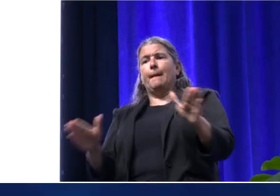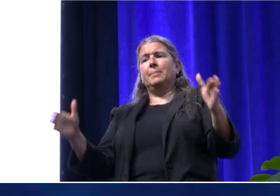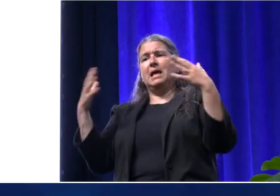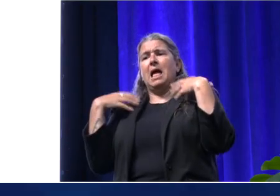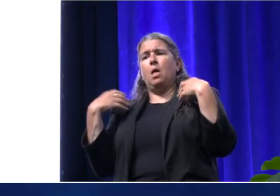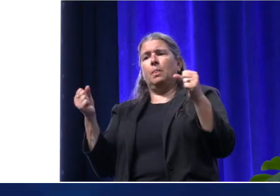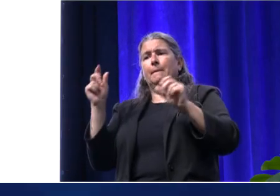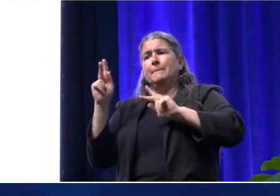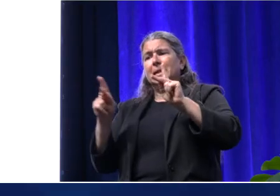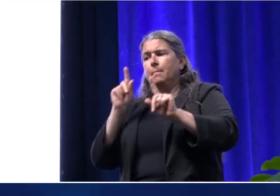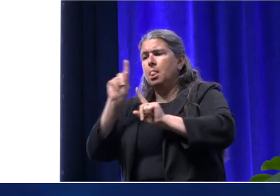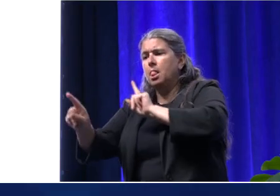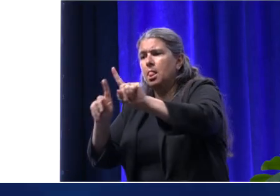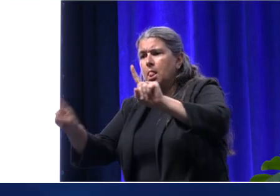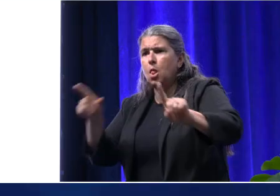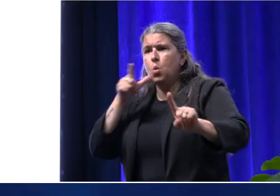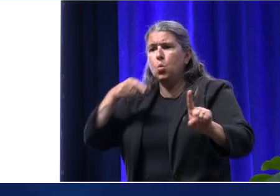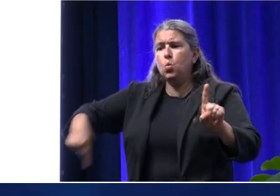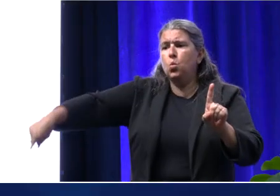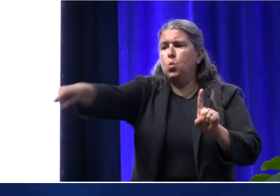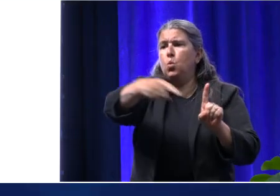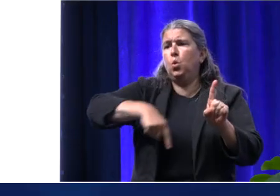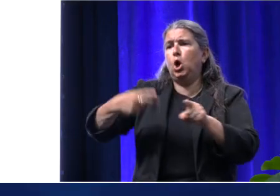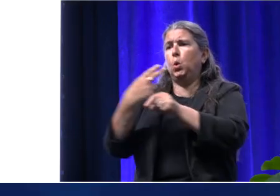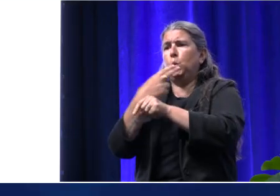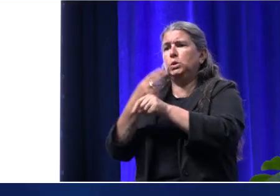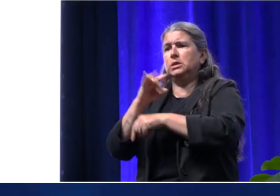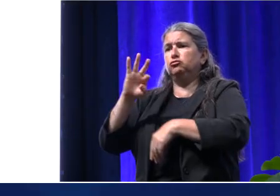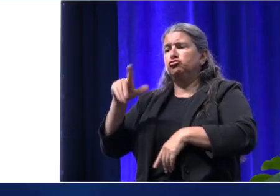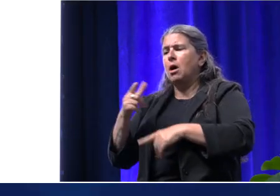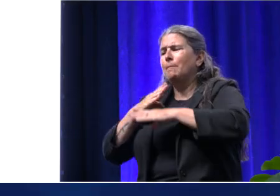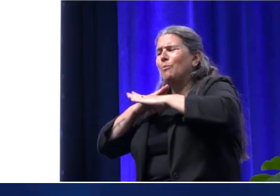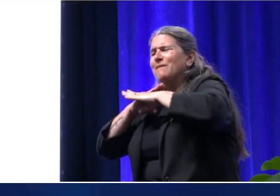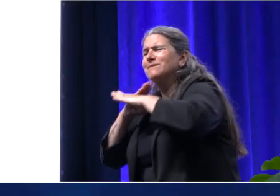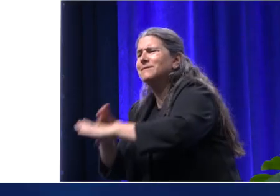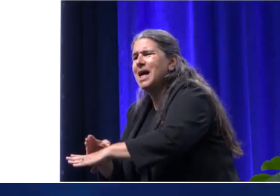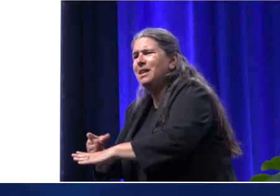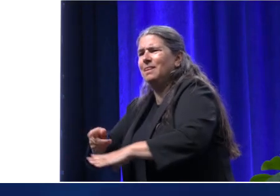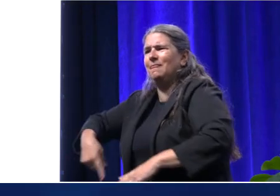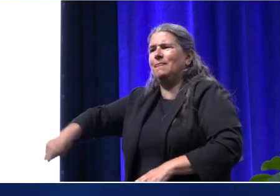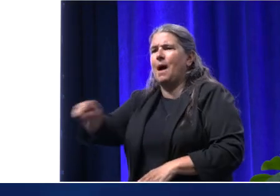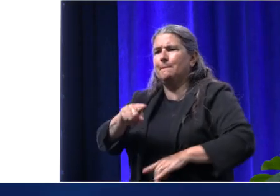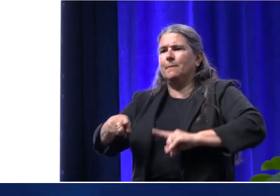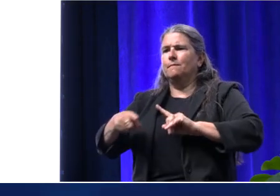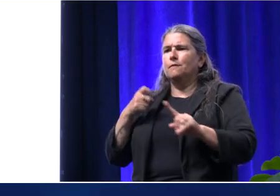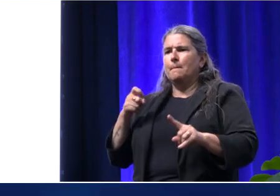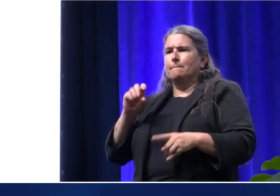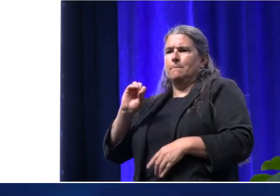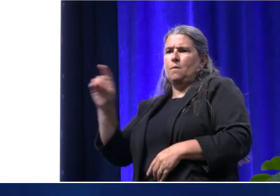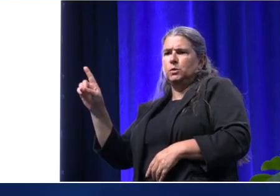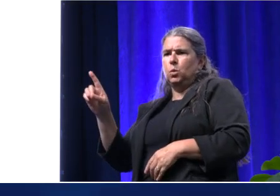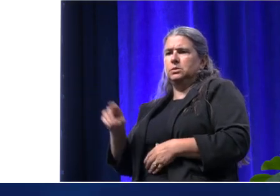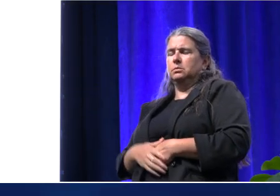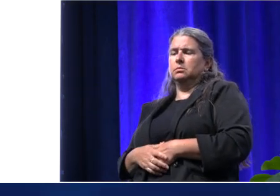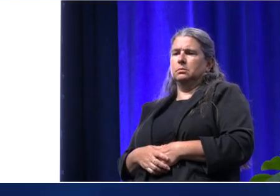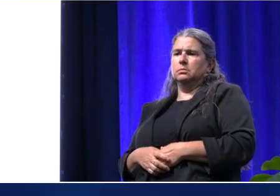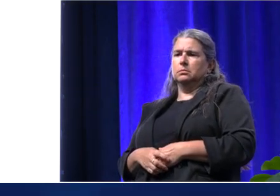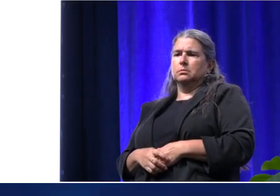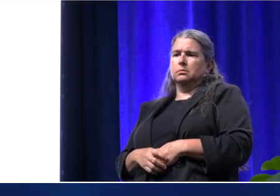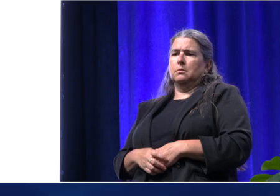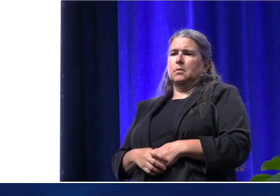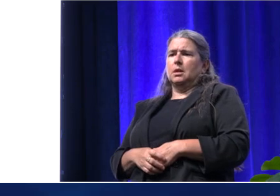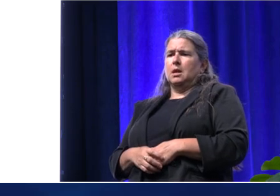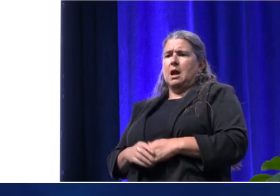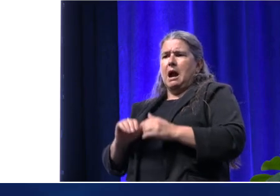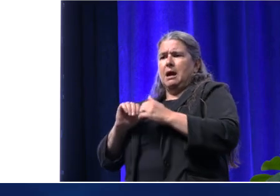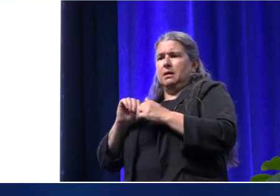and proactively prevent this unintended but actually predictable consequence of the way we do law